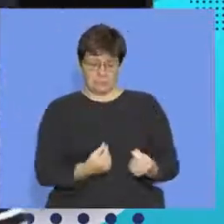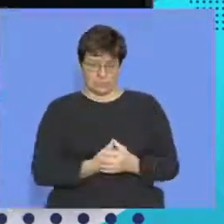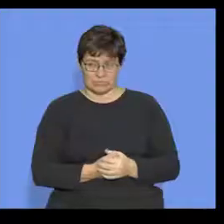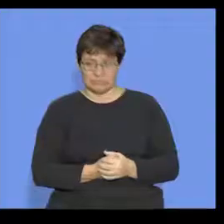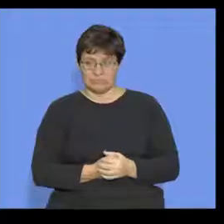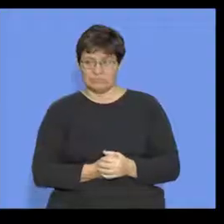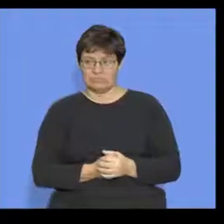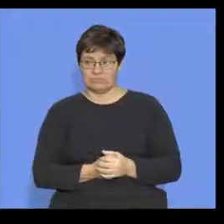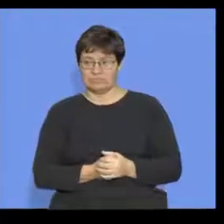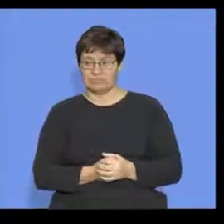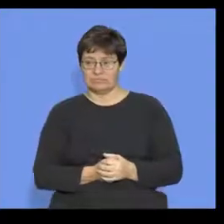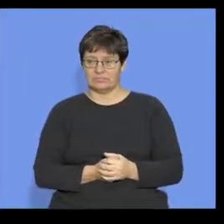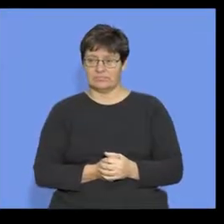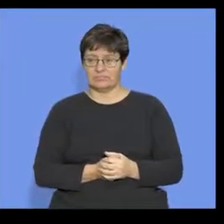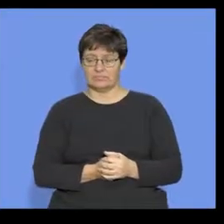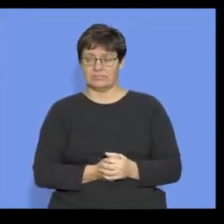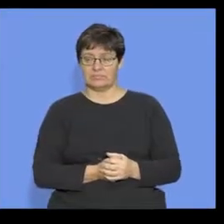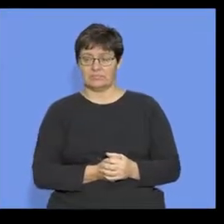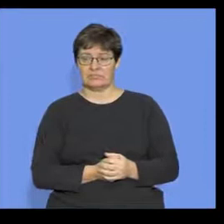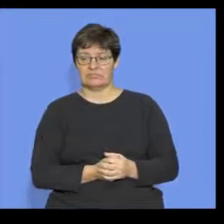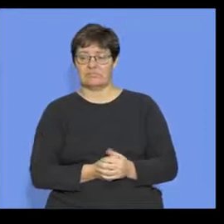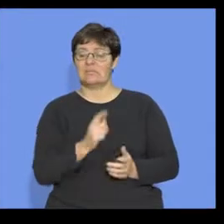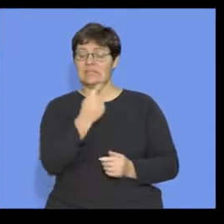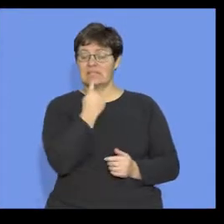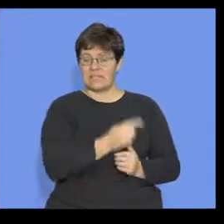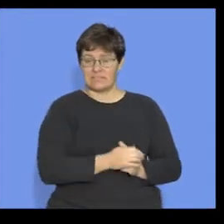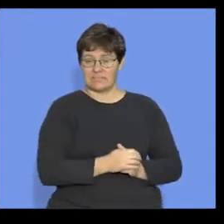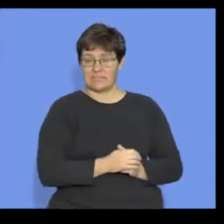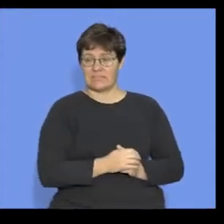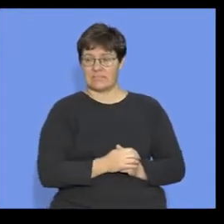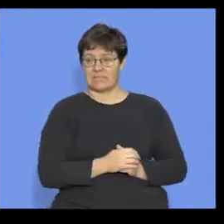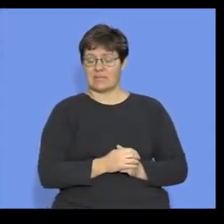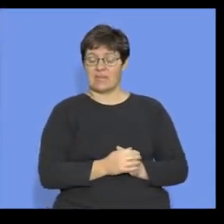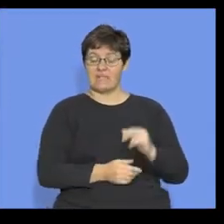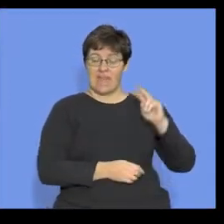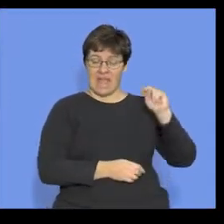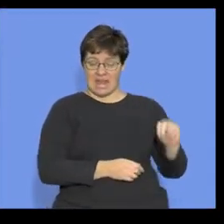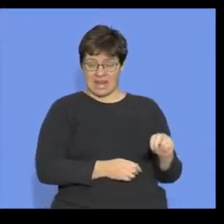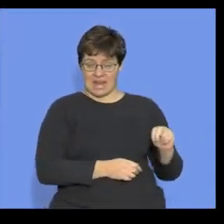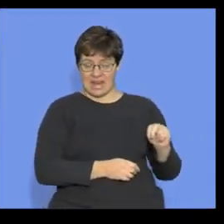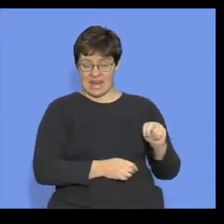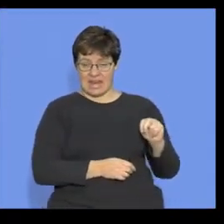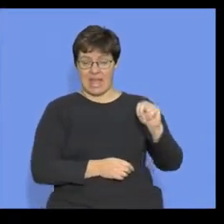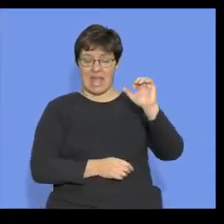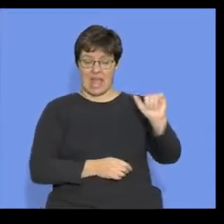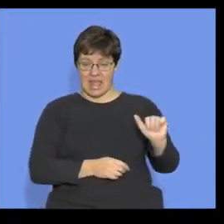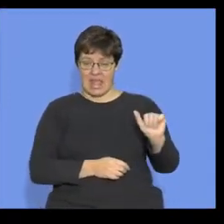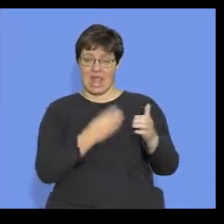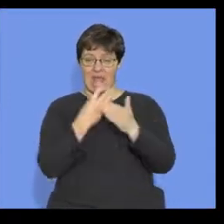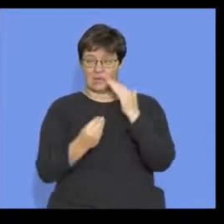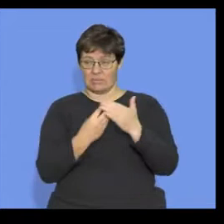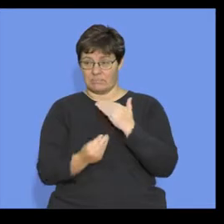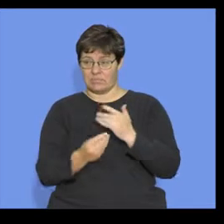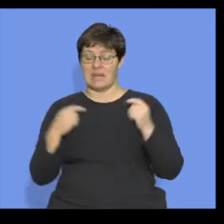Okay. So the fundamental counting principle states that if there are N